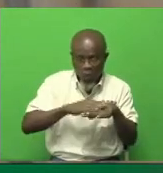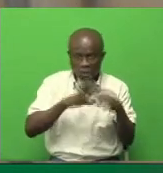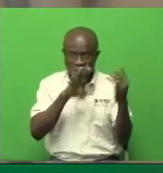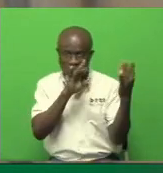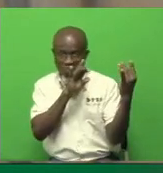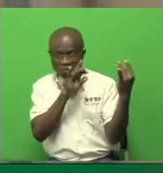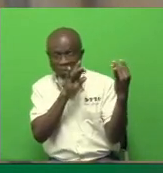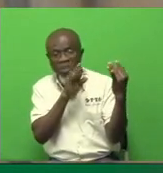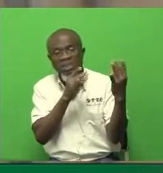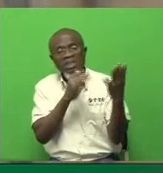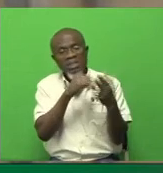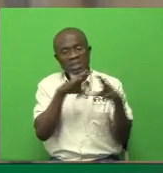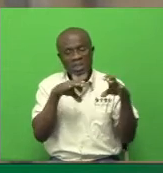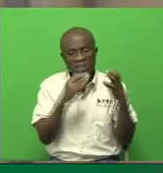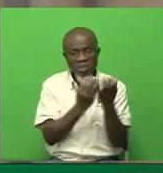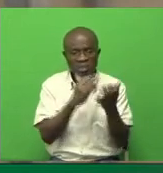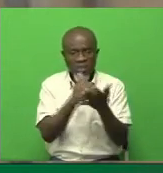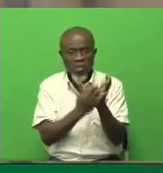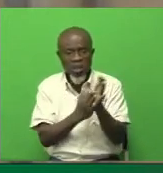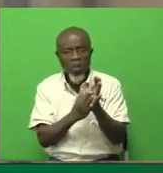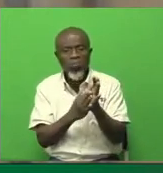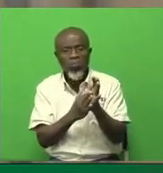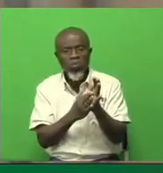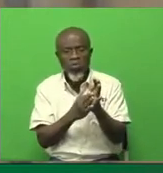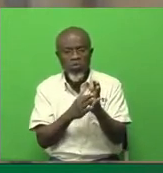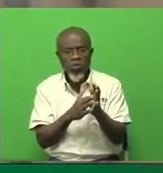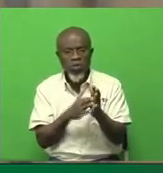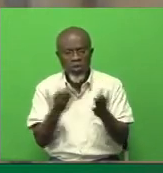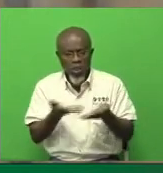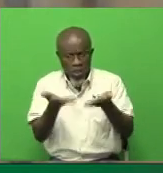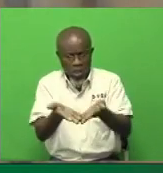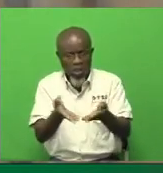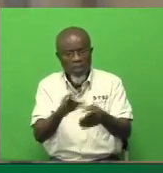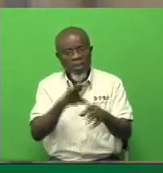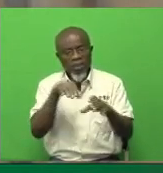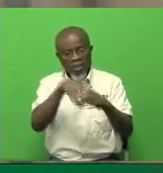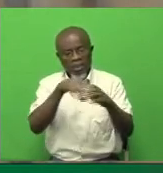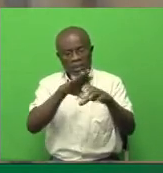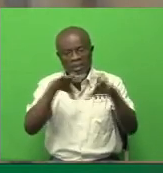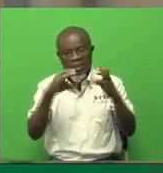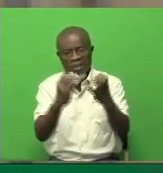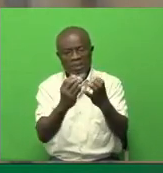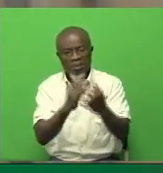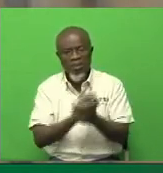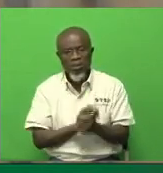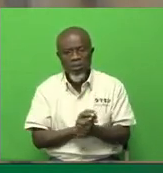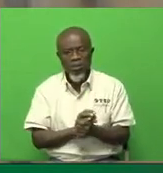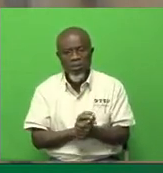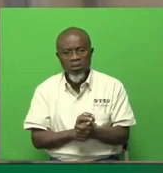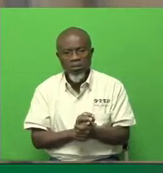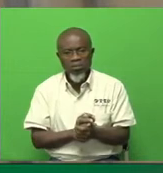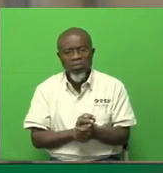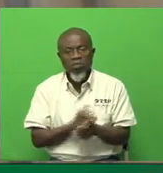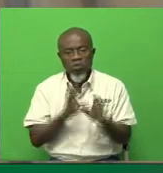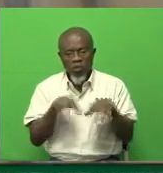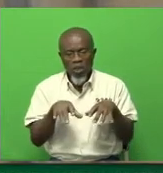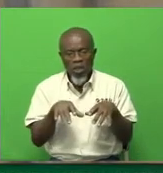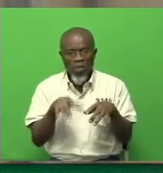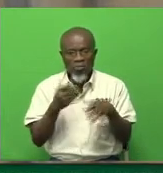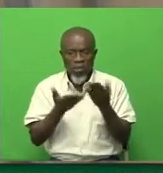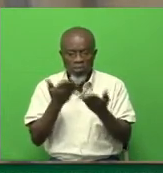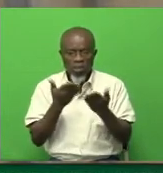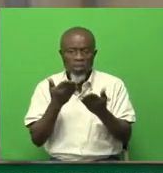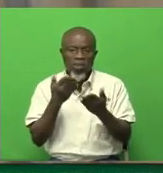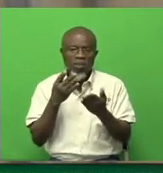register now get your second chance and your second chance at doing the CXC exam in whether it's January or June next year